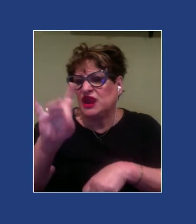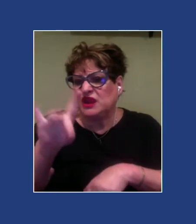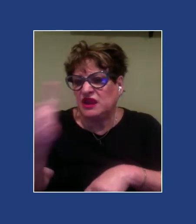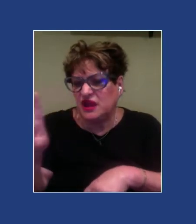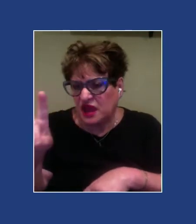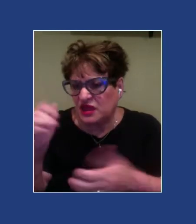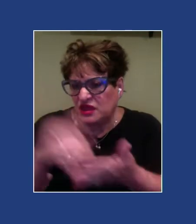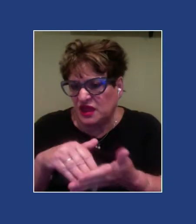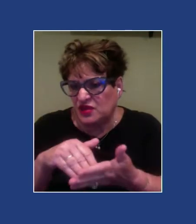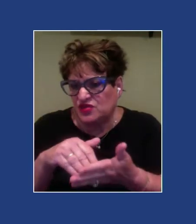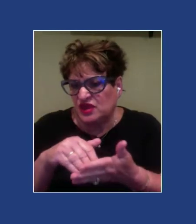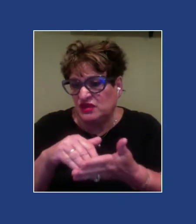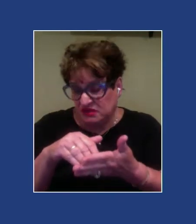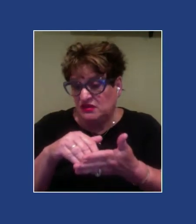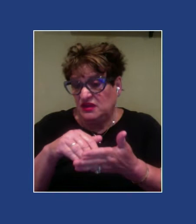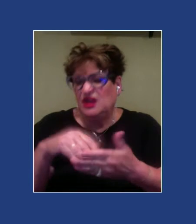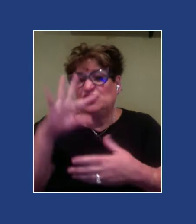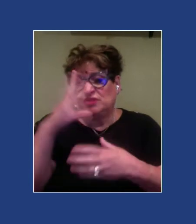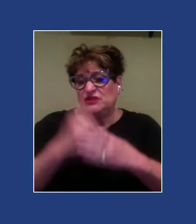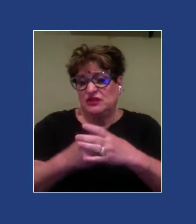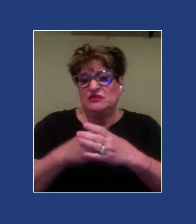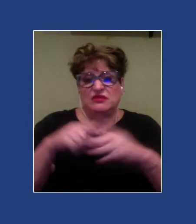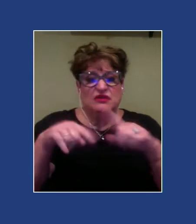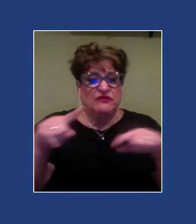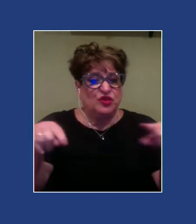transgender and gender diverse people in the US.